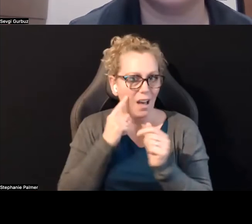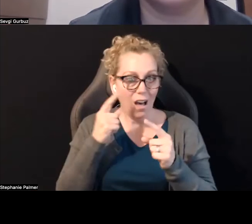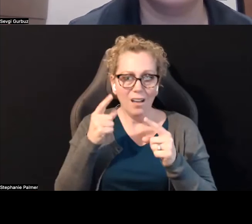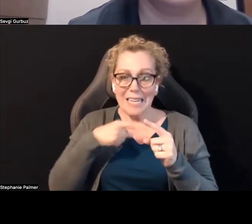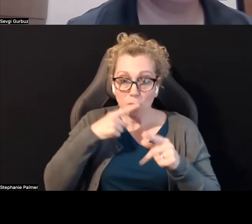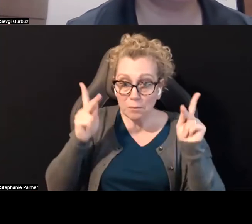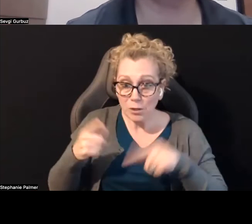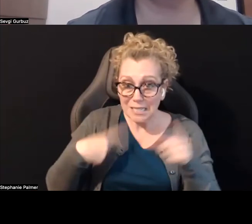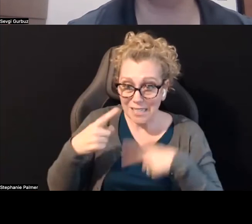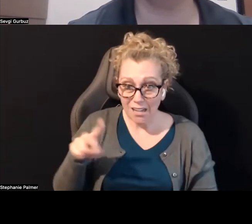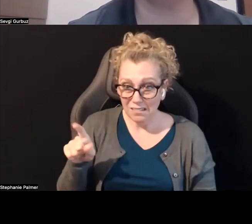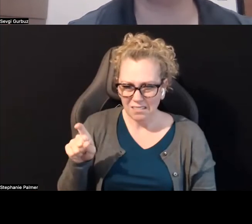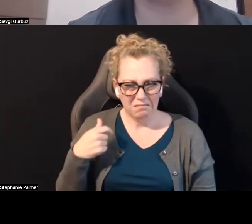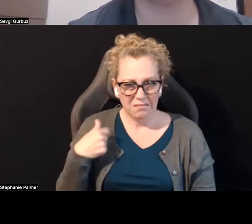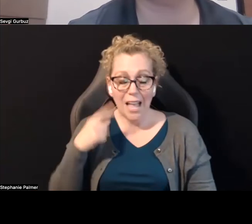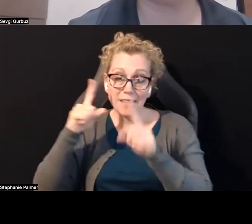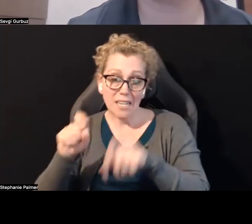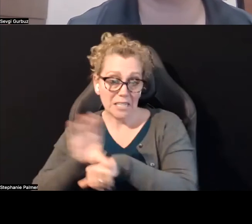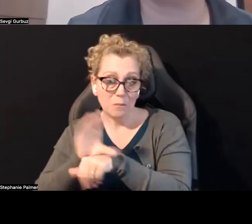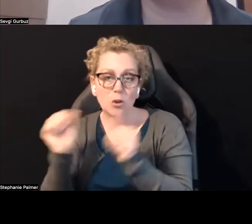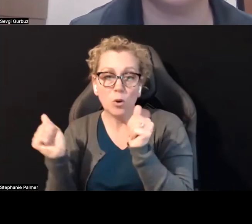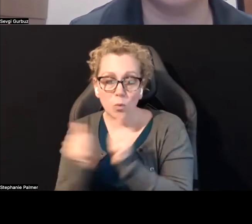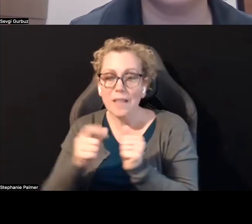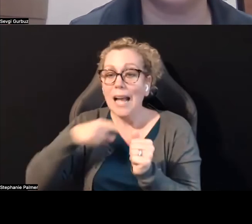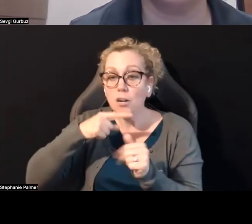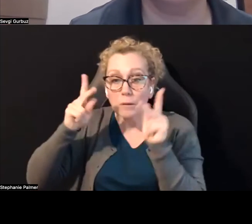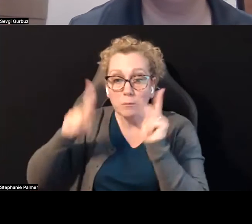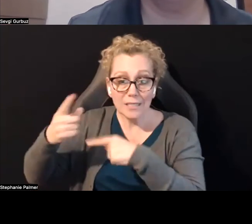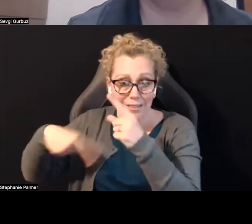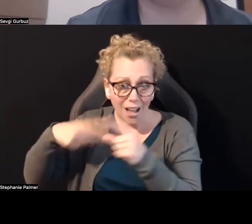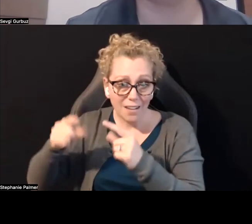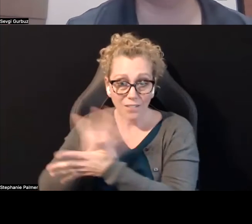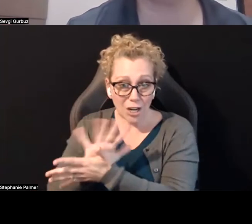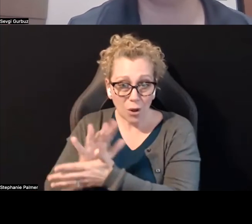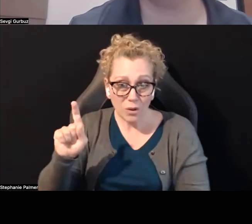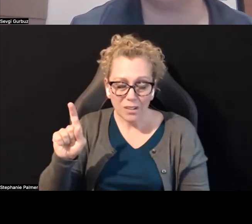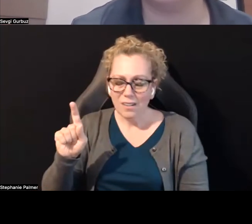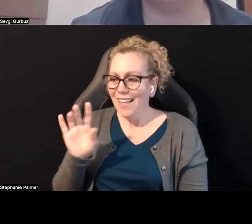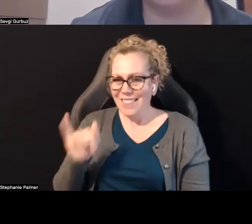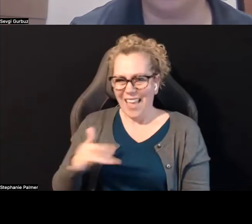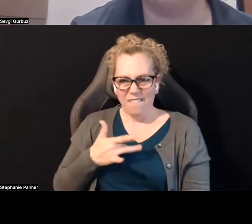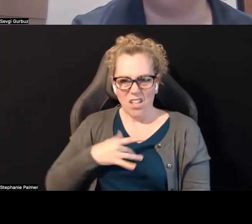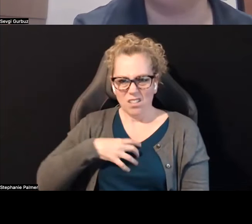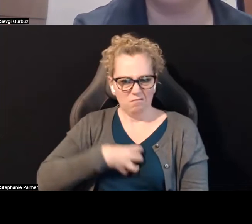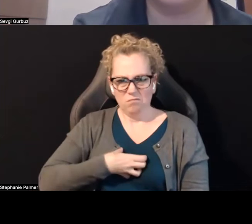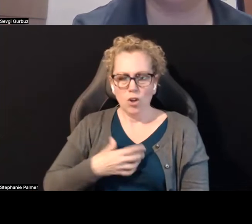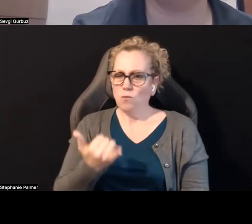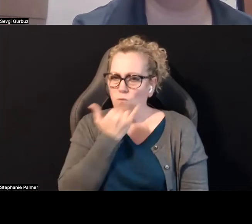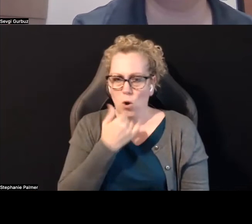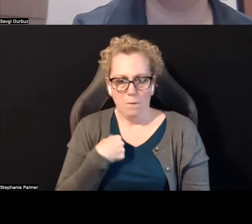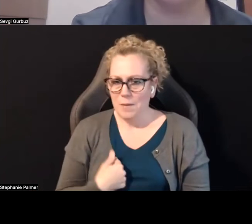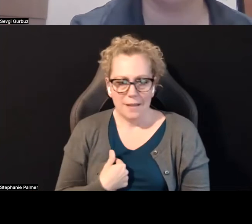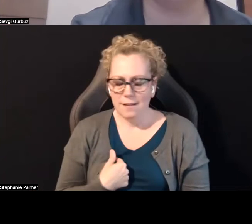person does, test a computer using what a hearing person does, that feels to me to be quite wrong.